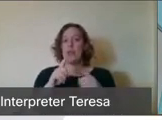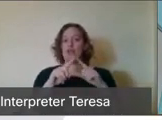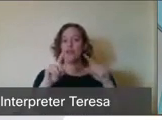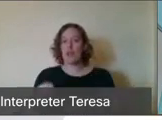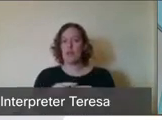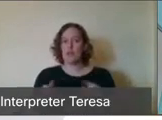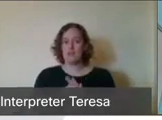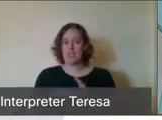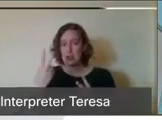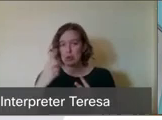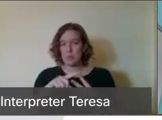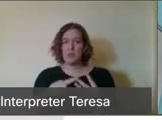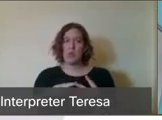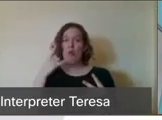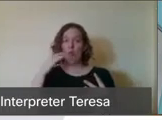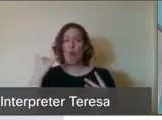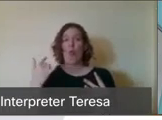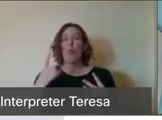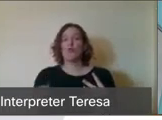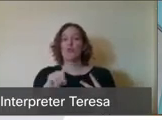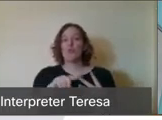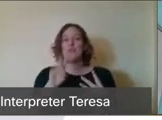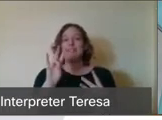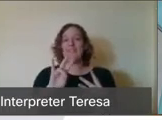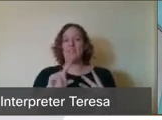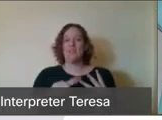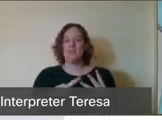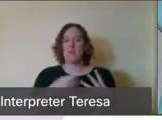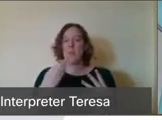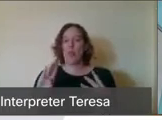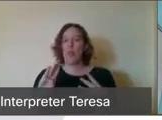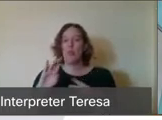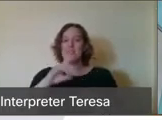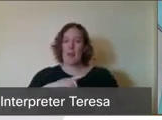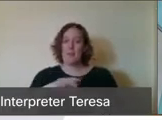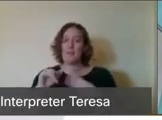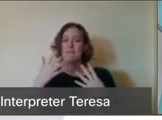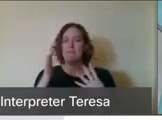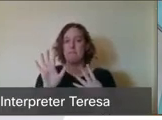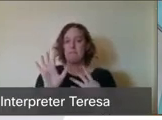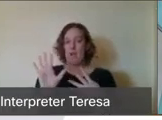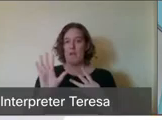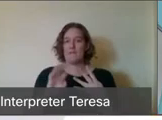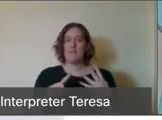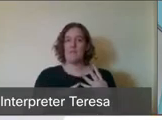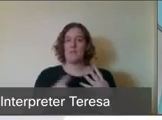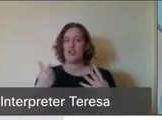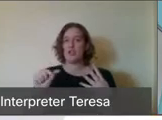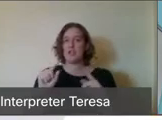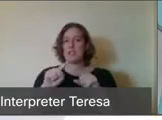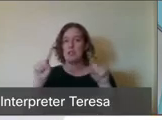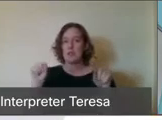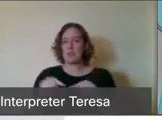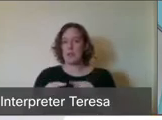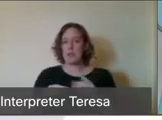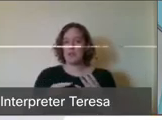2, your gold circle, if you want to select 7, your blue diamond, if you want to select 5, and your green square, if you want to